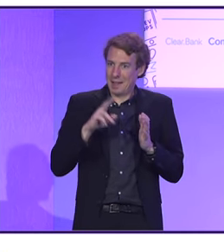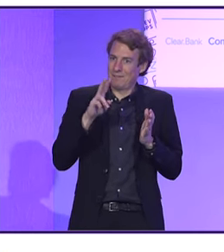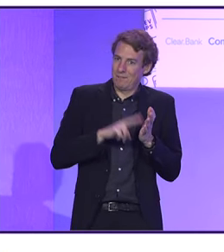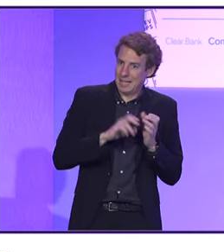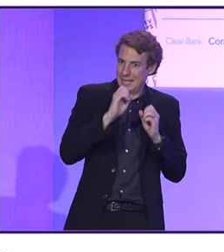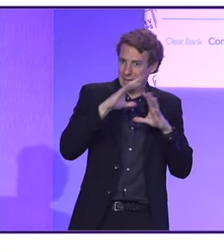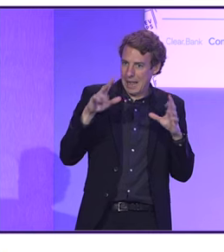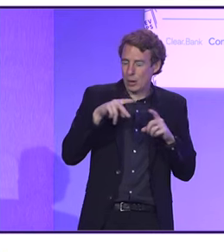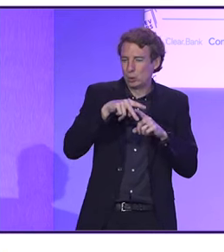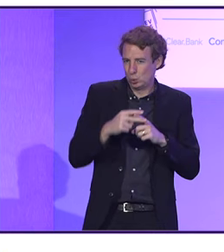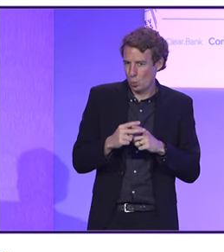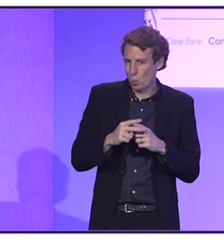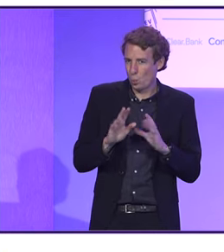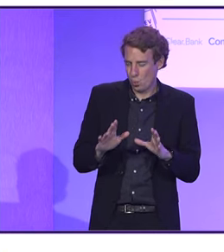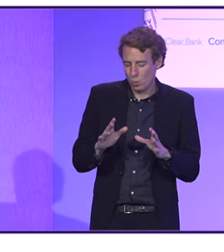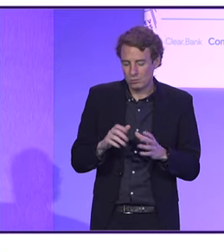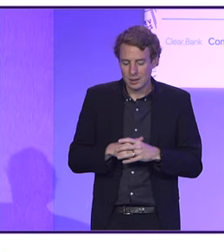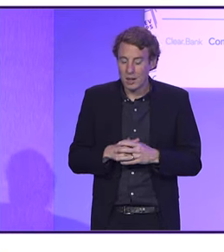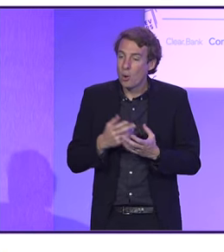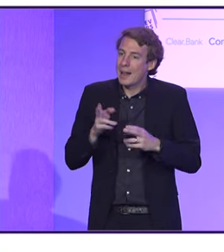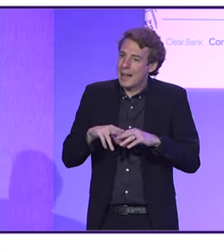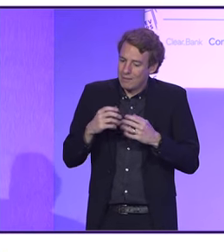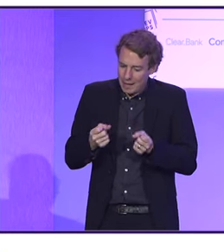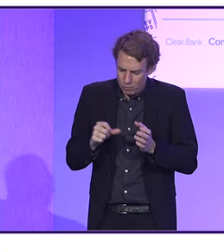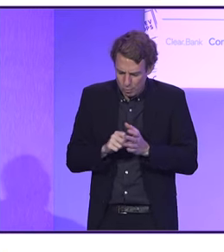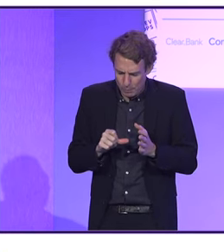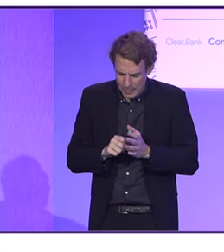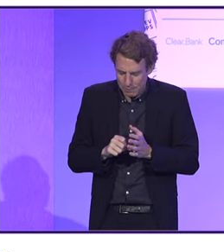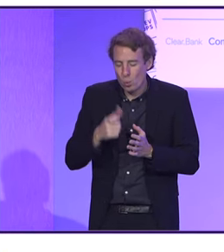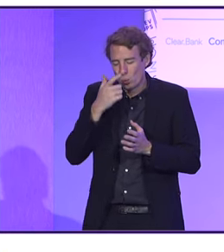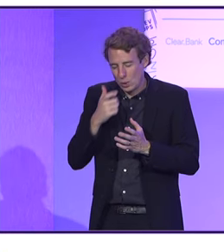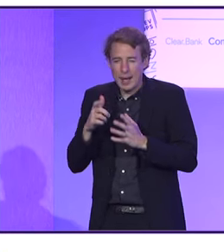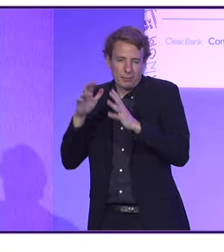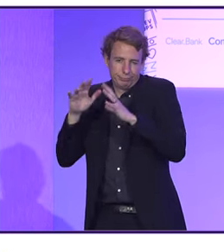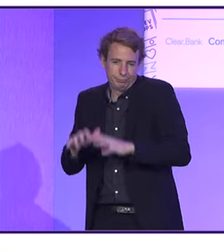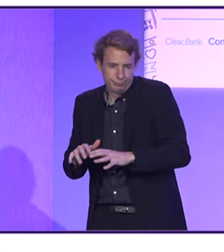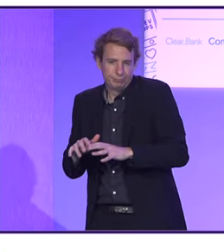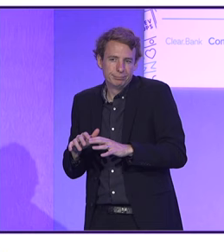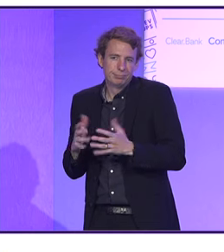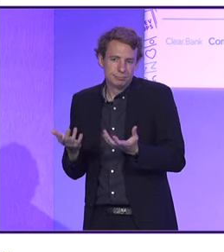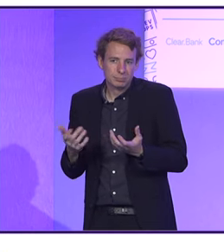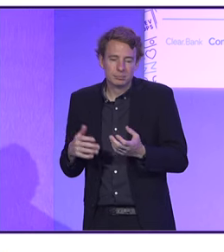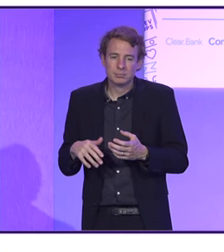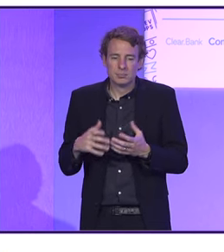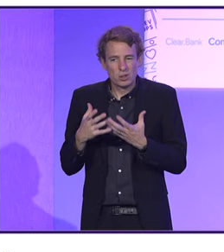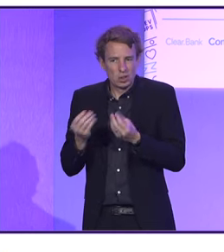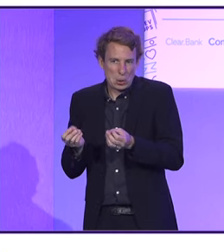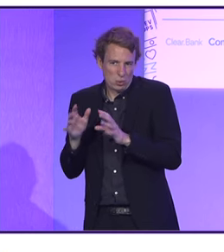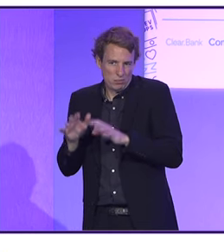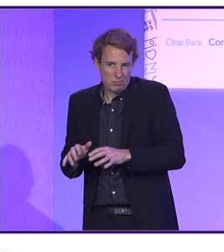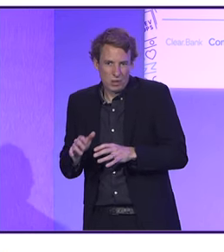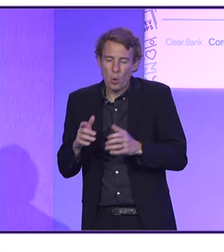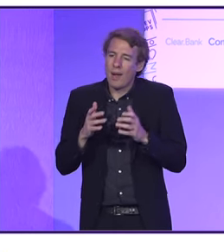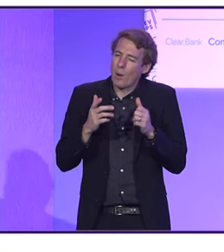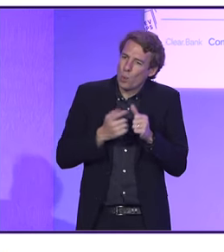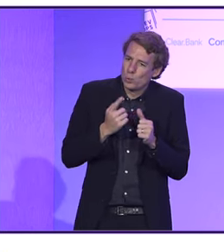is a problem and there isn't code there that solves it, we'll write the code. You know, that everything has to be automated. We have to have the tooling, or this project isn't